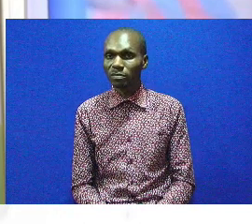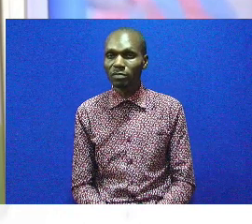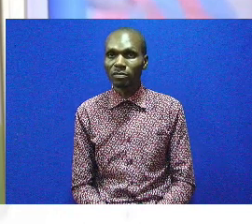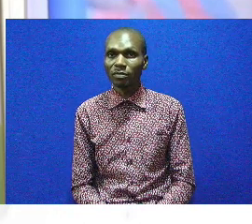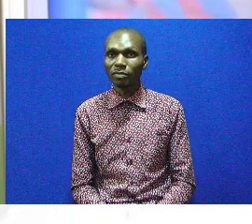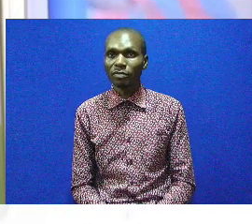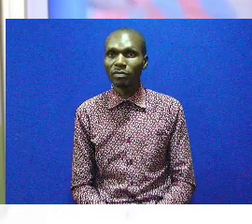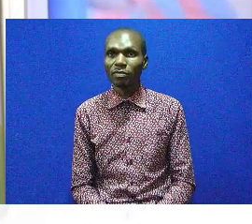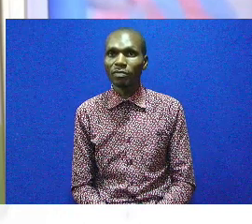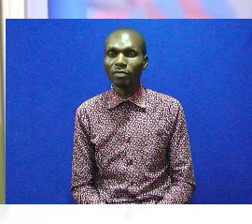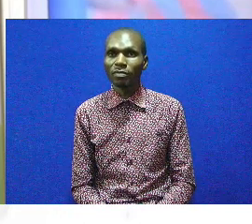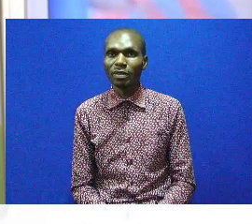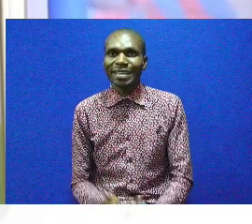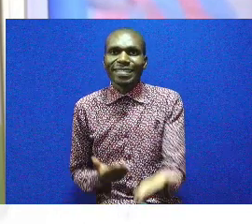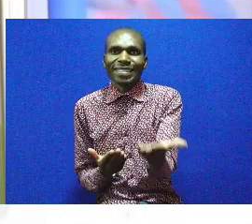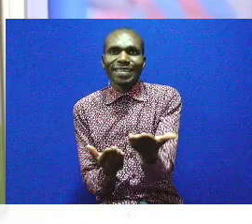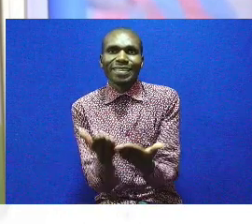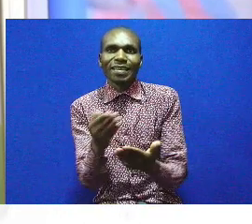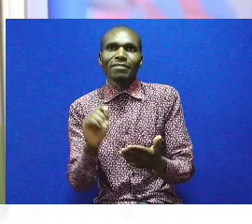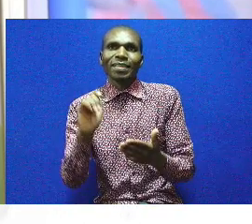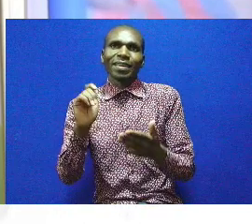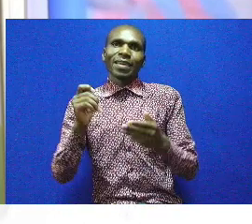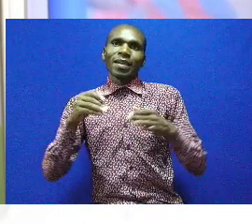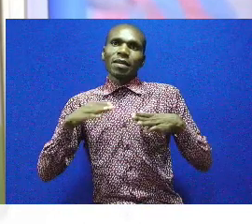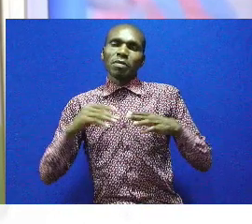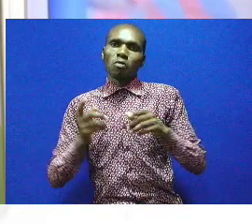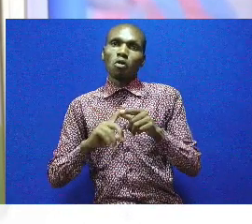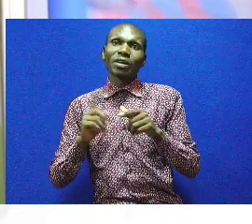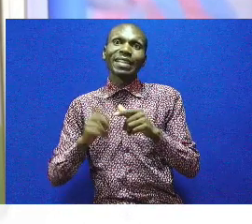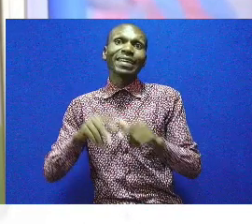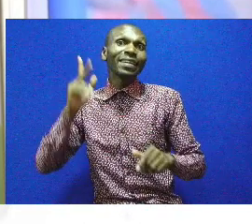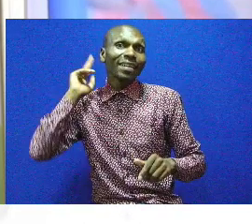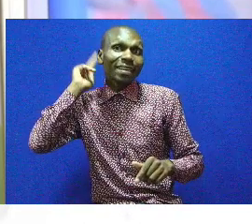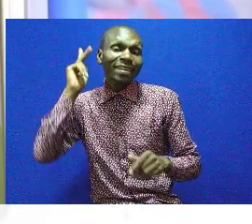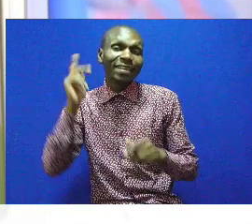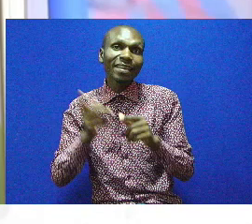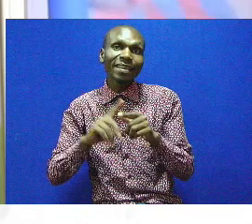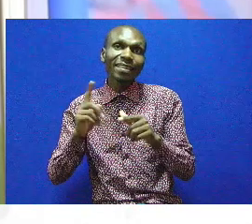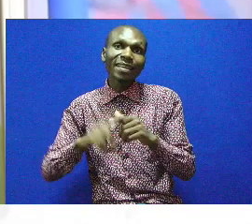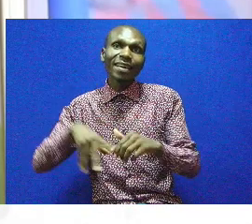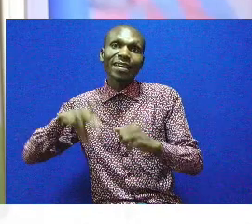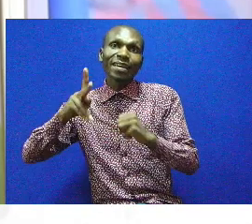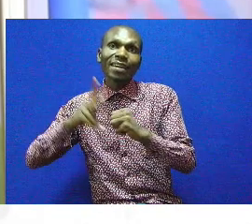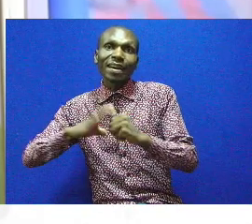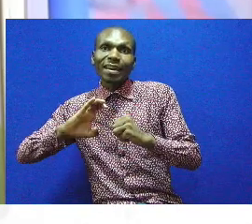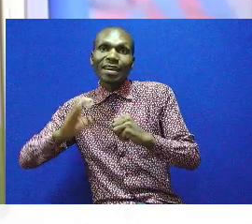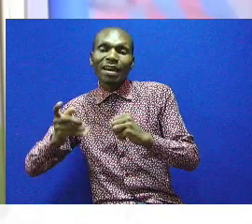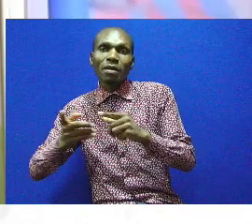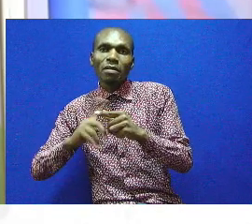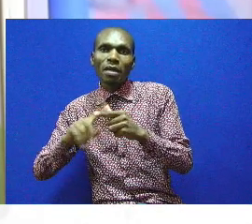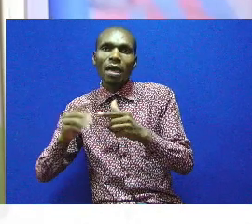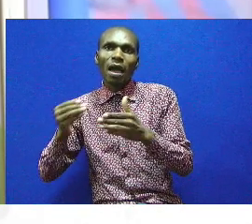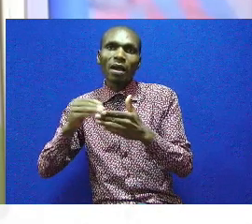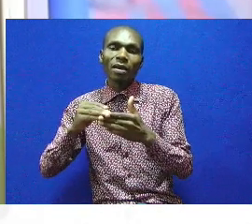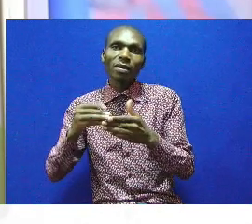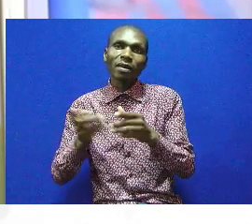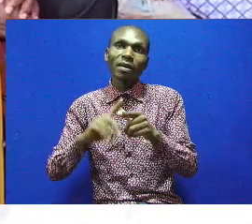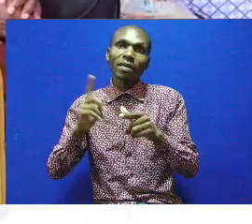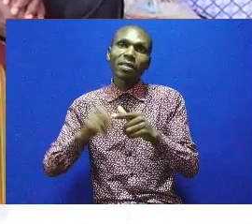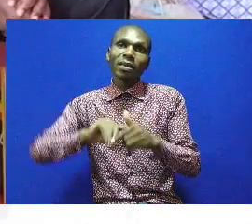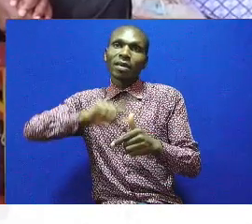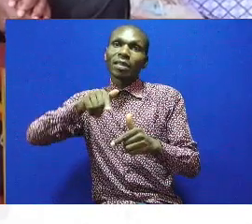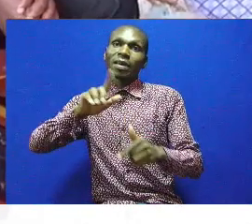municipality will serve all the Kenyans, the Kisses and non-Kisses who stay in our